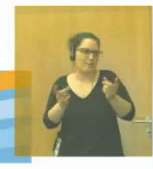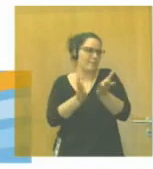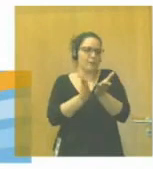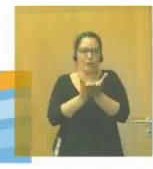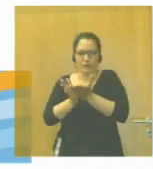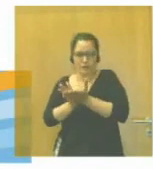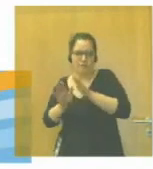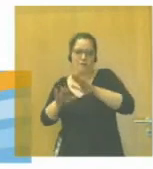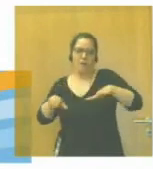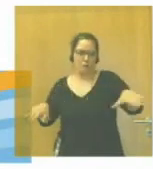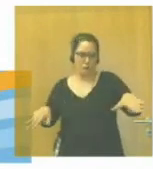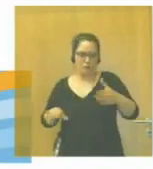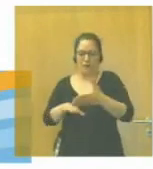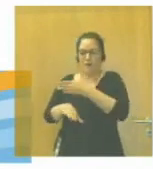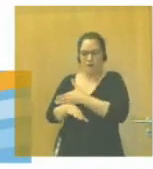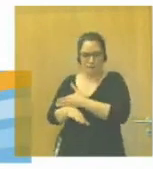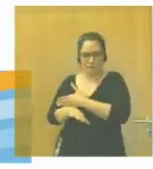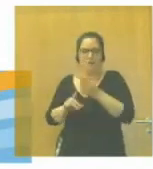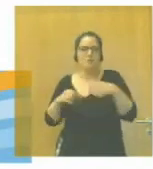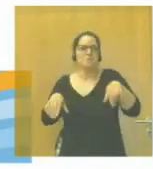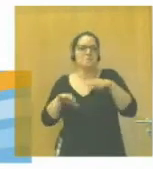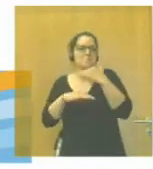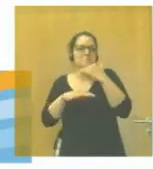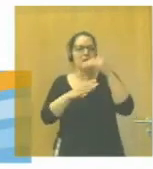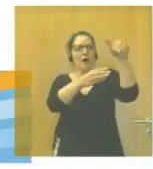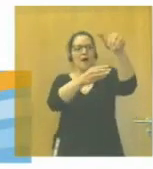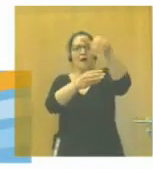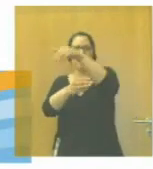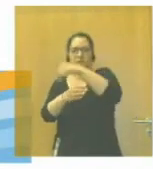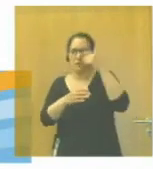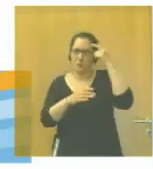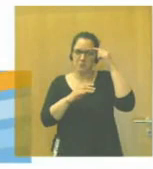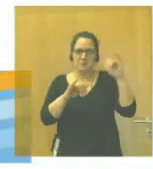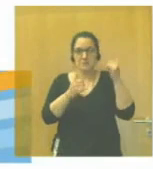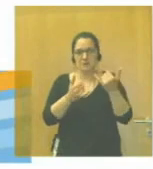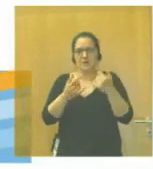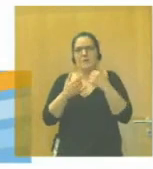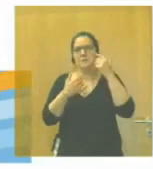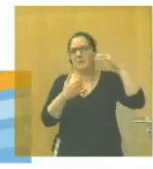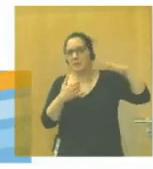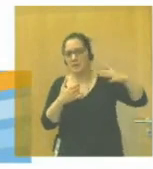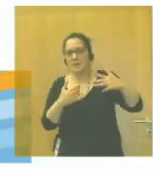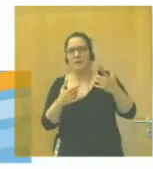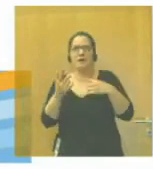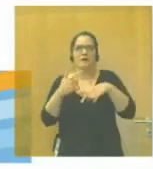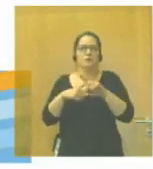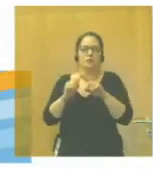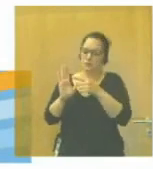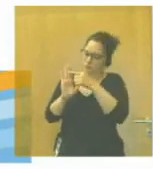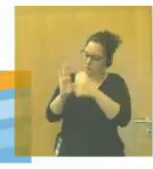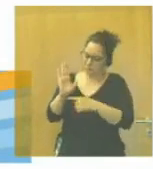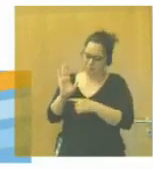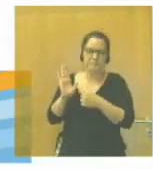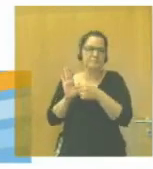school system to be mindful that suicide might happen. And therefore, what are the practices that the school plans to engage in the event